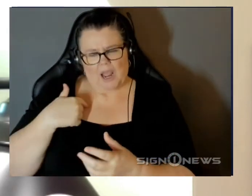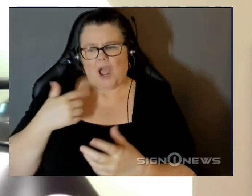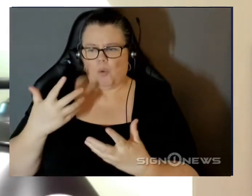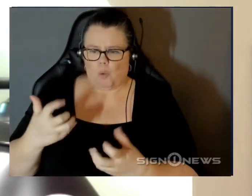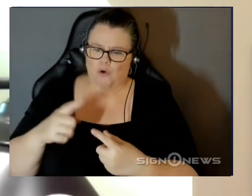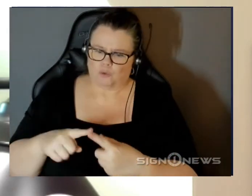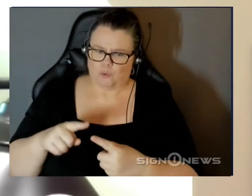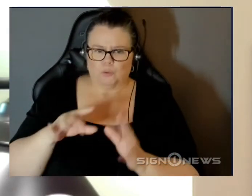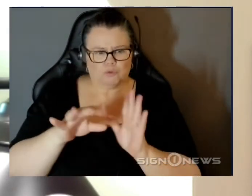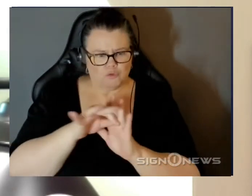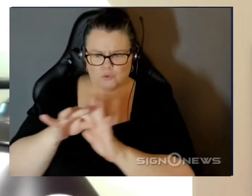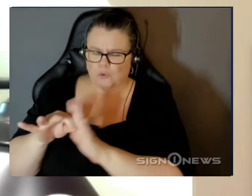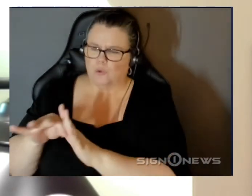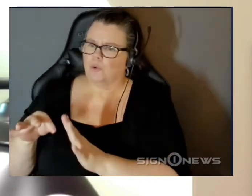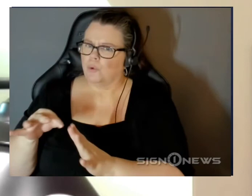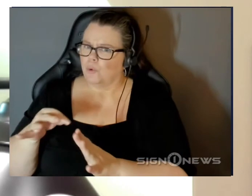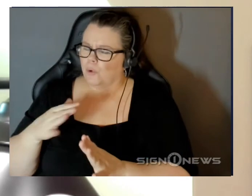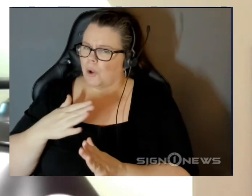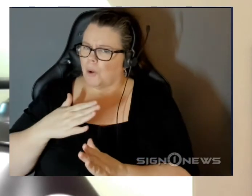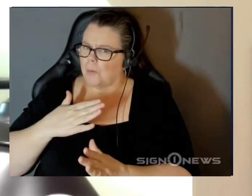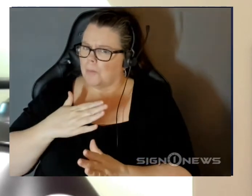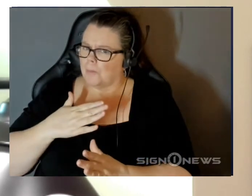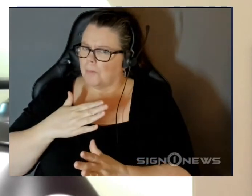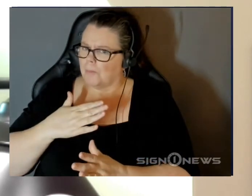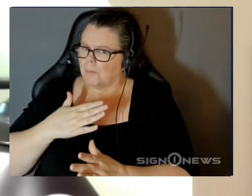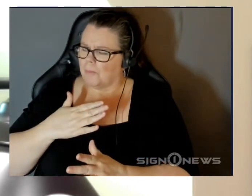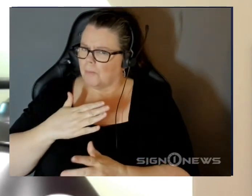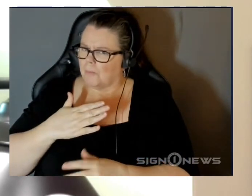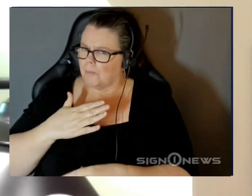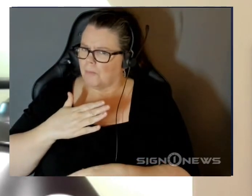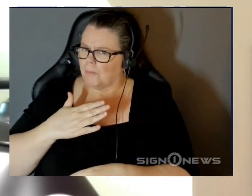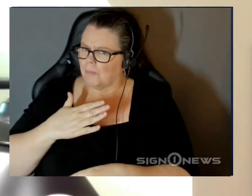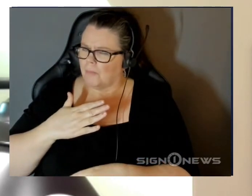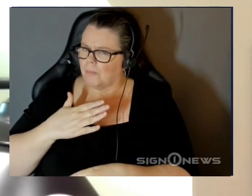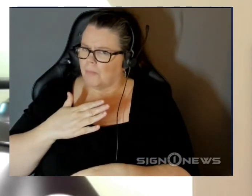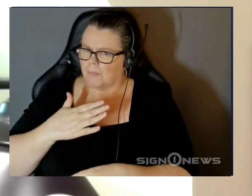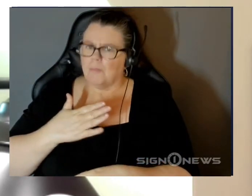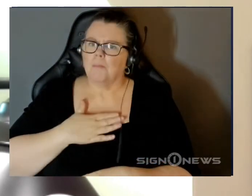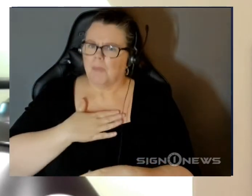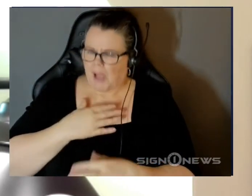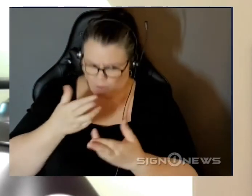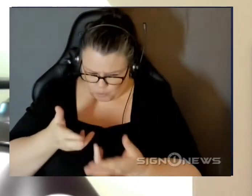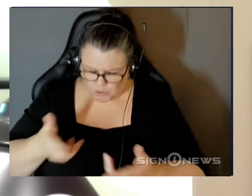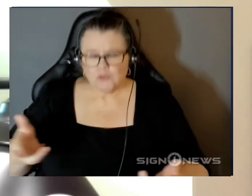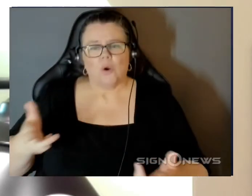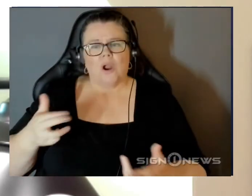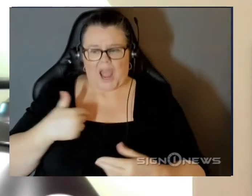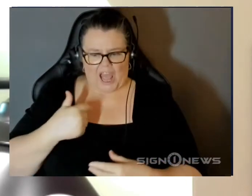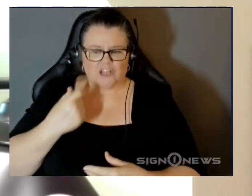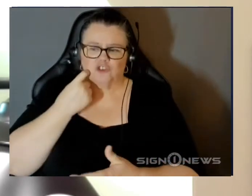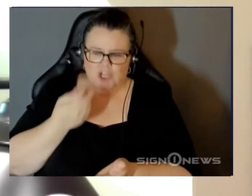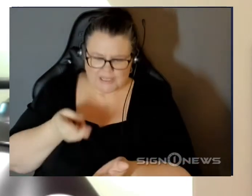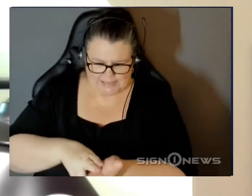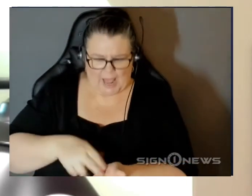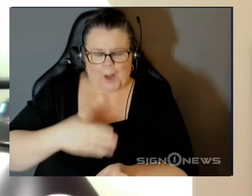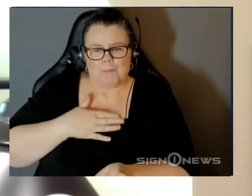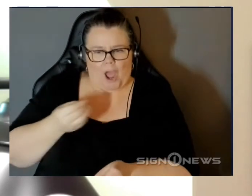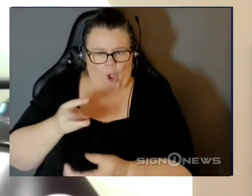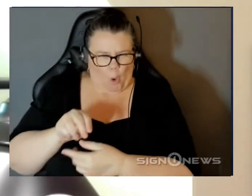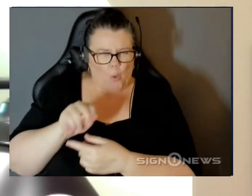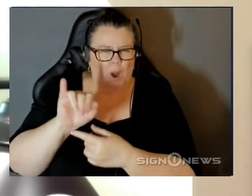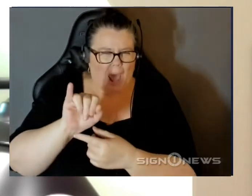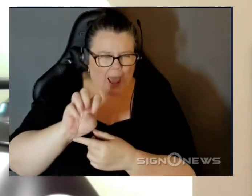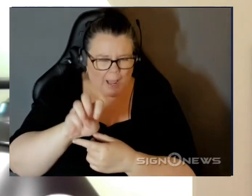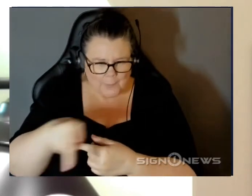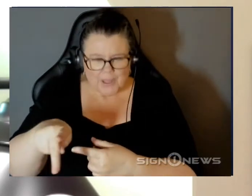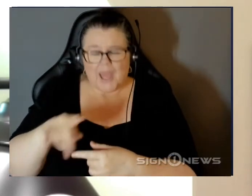I have most of my services through school right now, and I just signed my own IEP. I have POA, power of attorney, for things that are too much